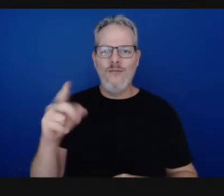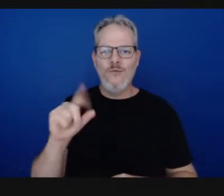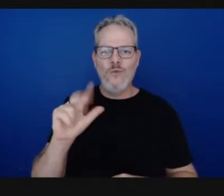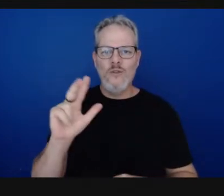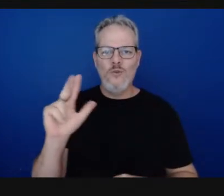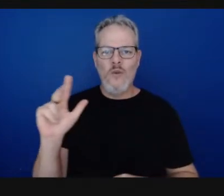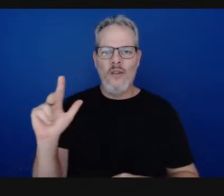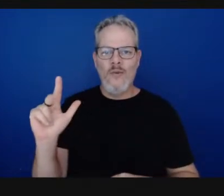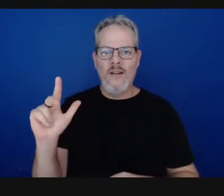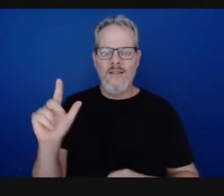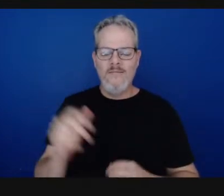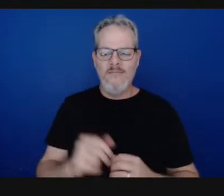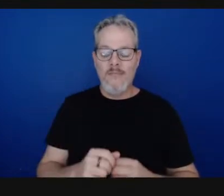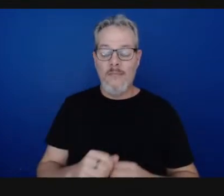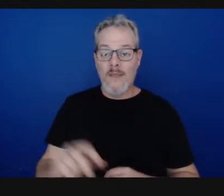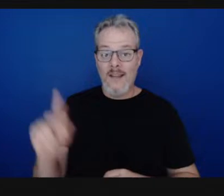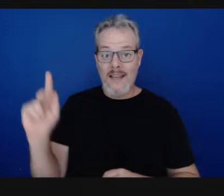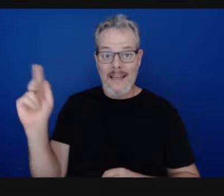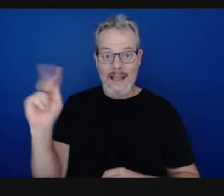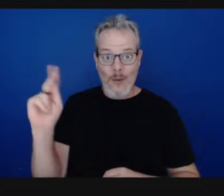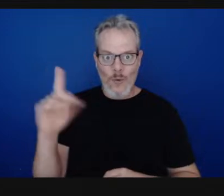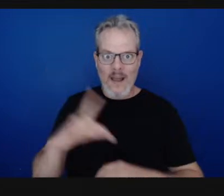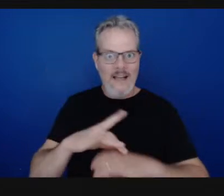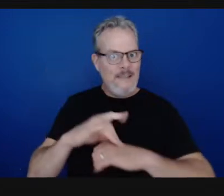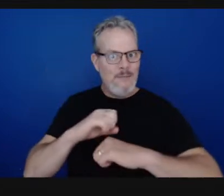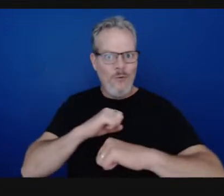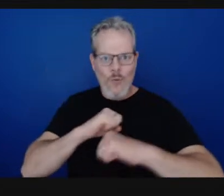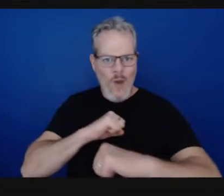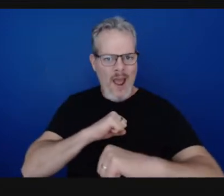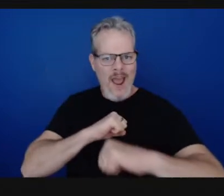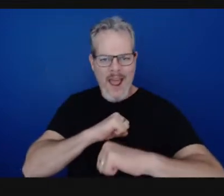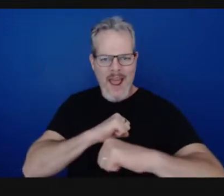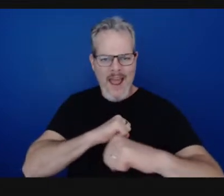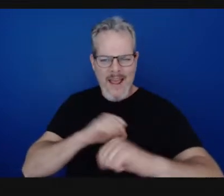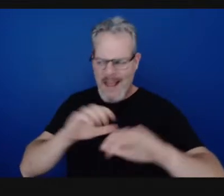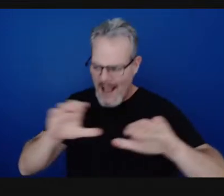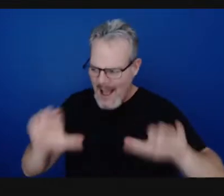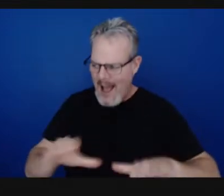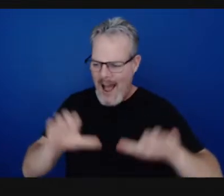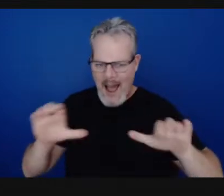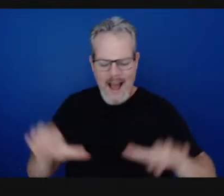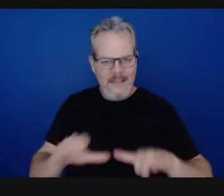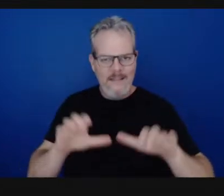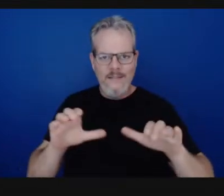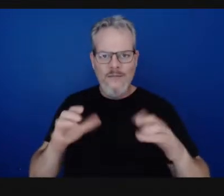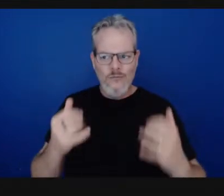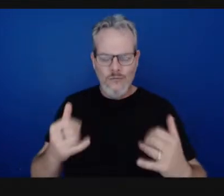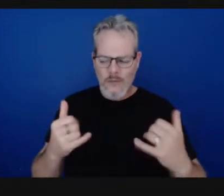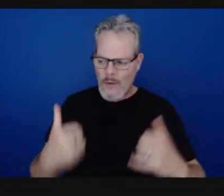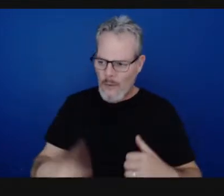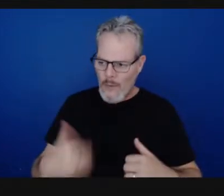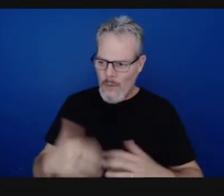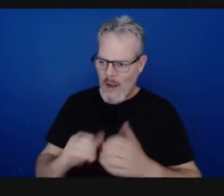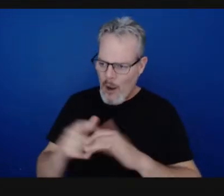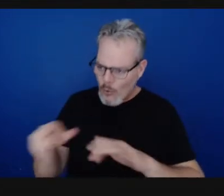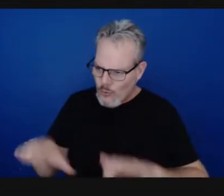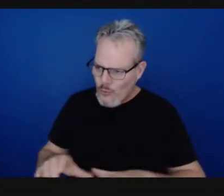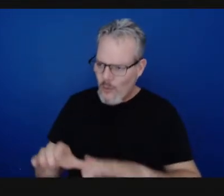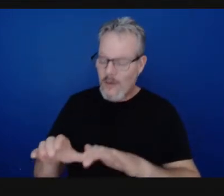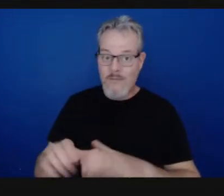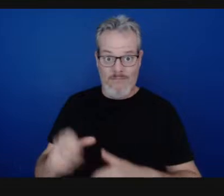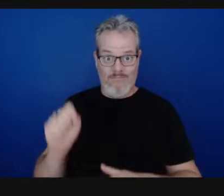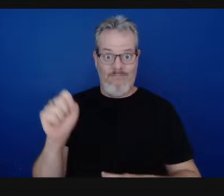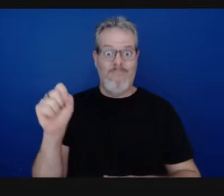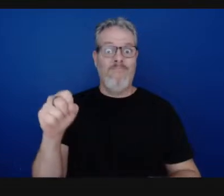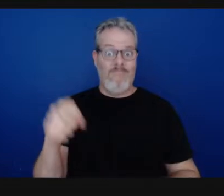And Kilauea has been quaking, Dane. How are you today? Yeah, managed to actually feel those ones this time.